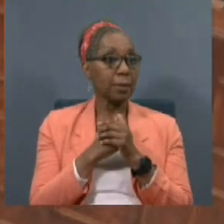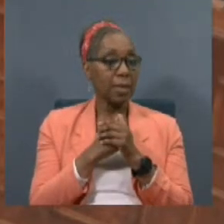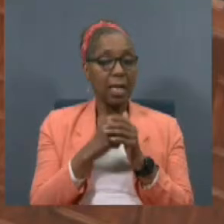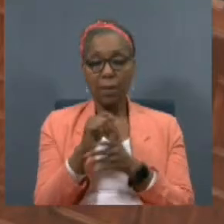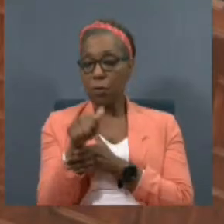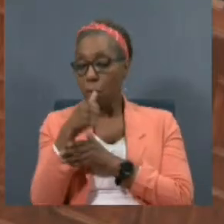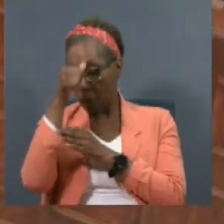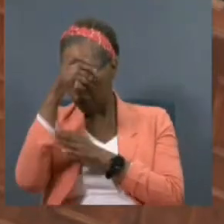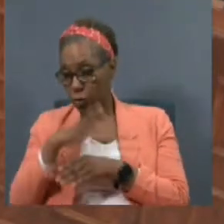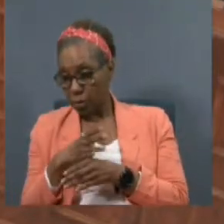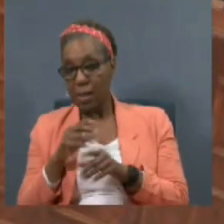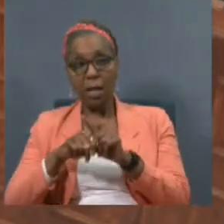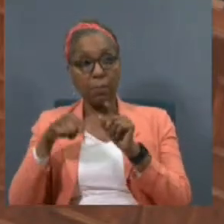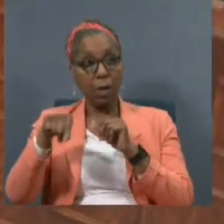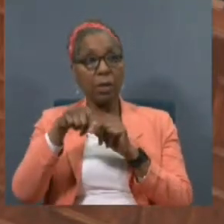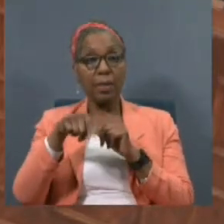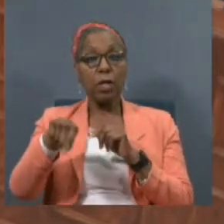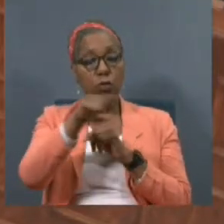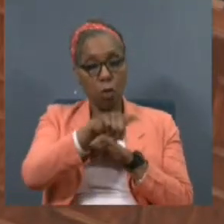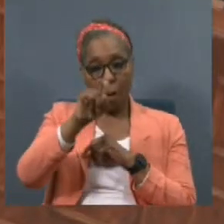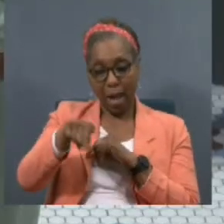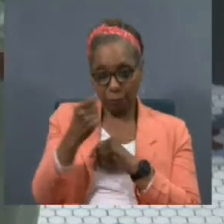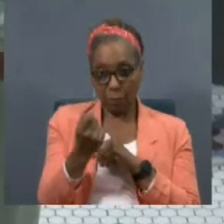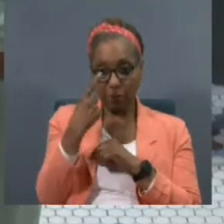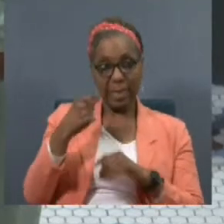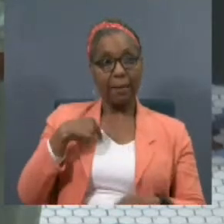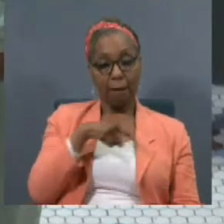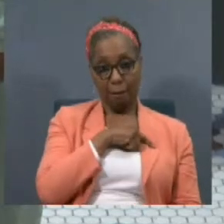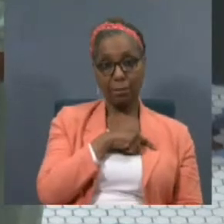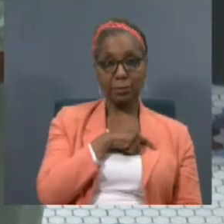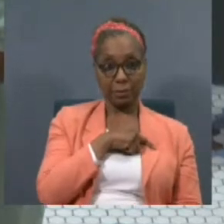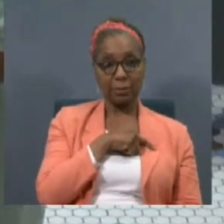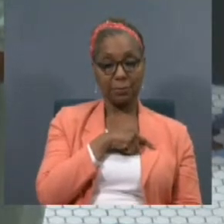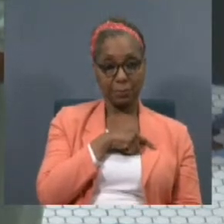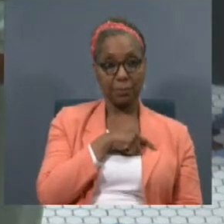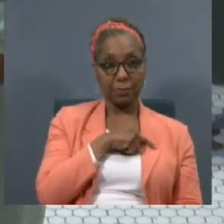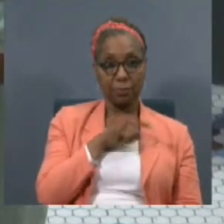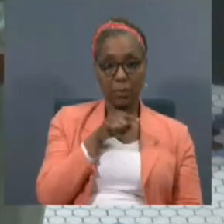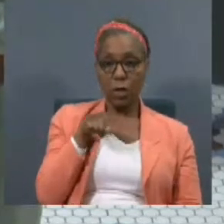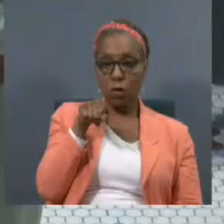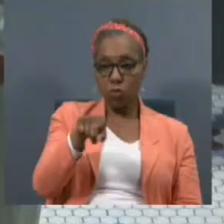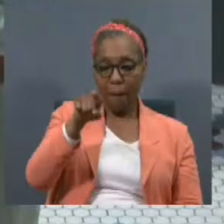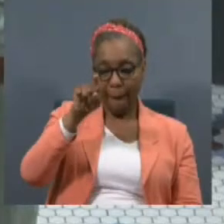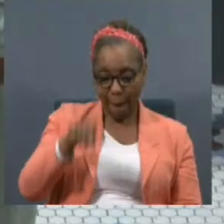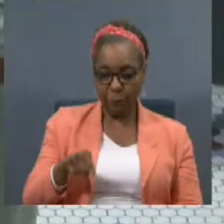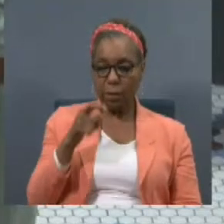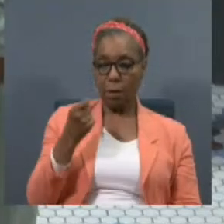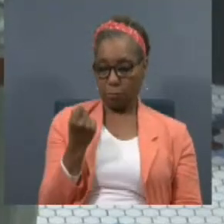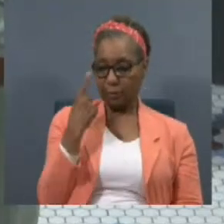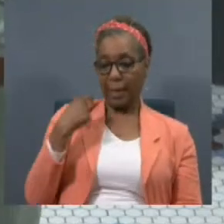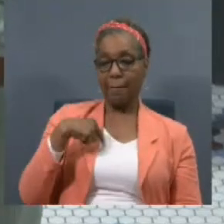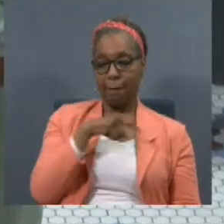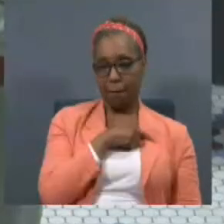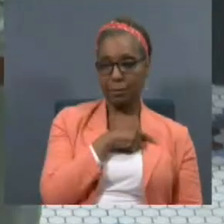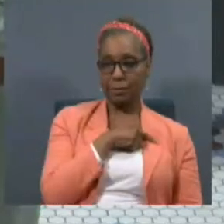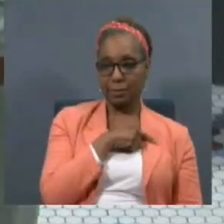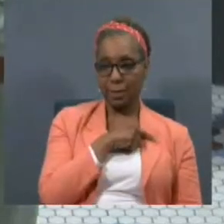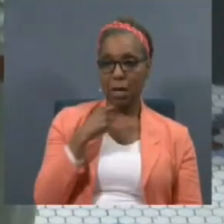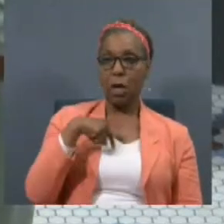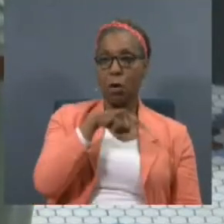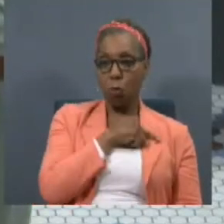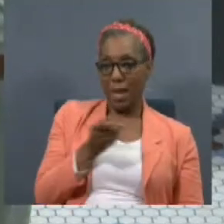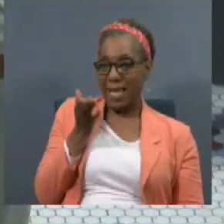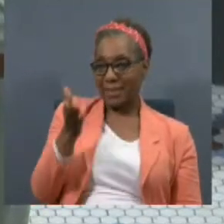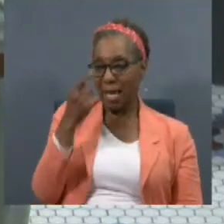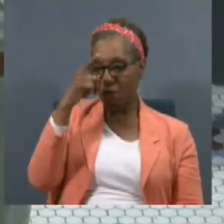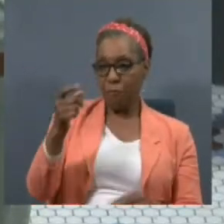gentleman here. But you got to understand us. You have to understand us. We have been